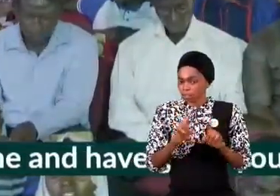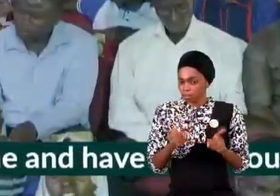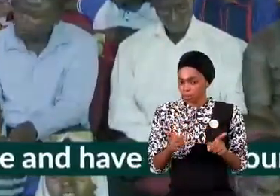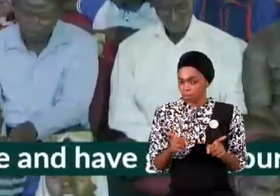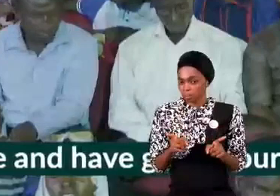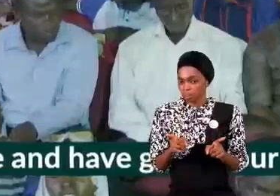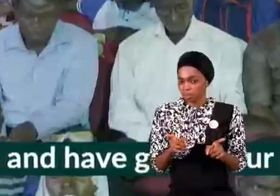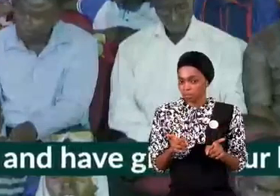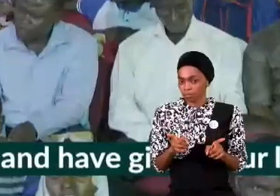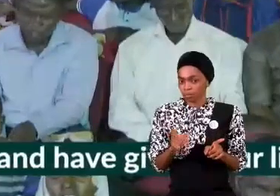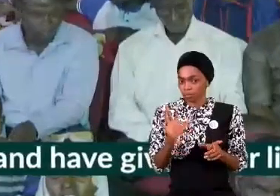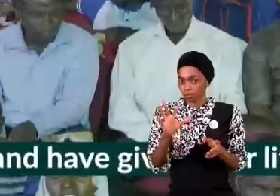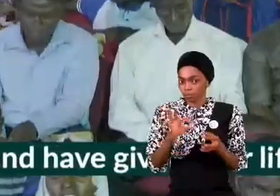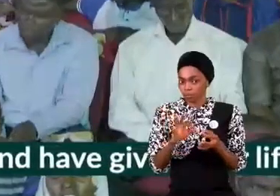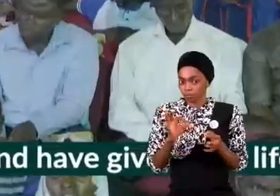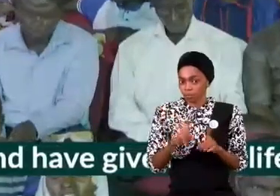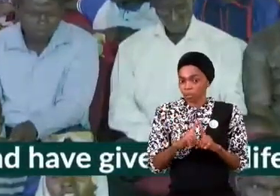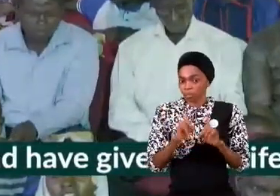All right, please, let's